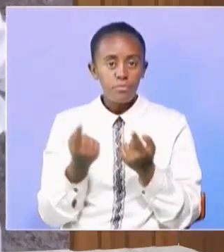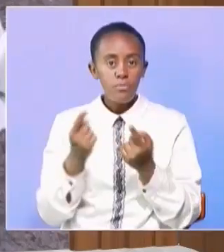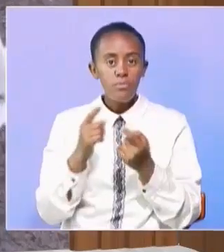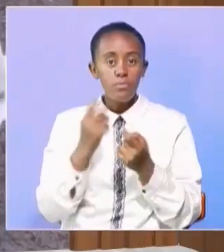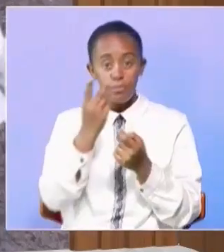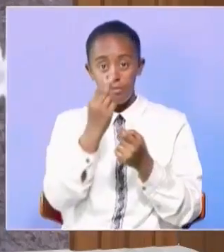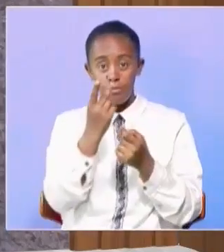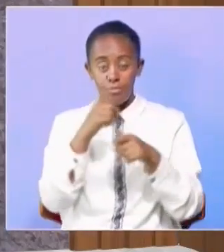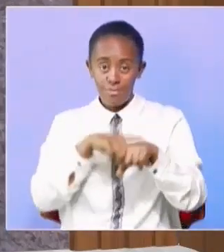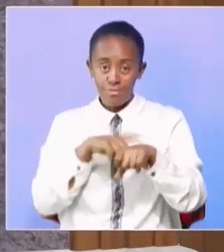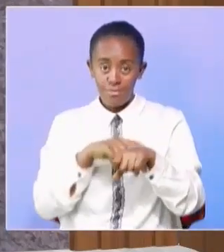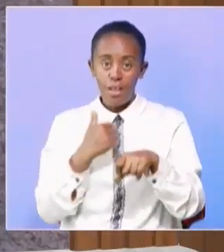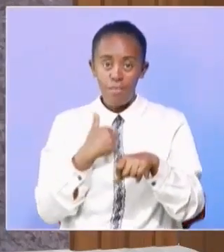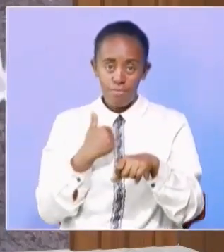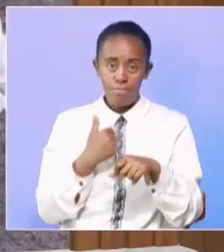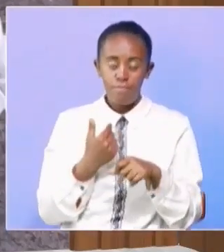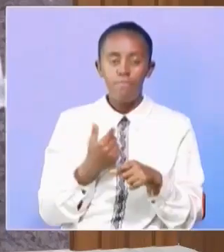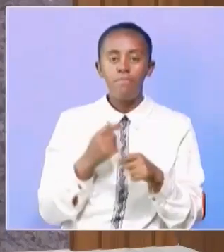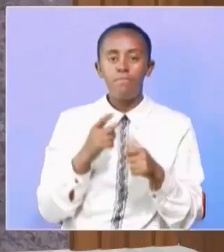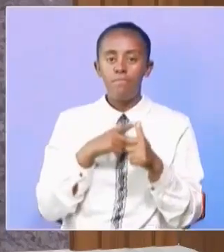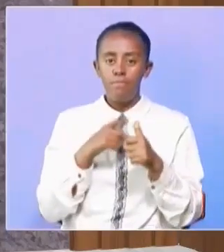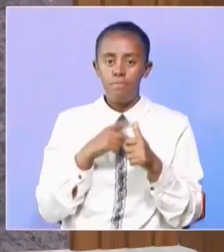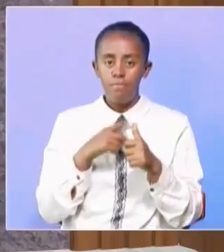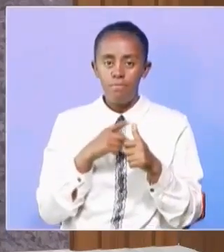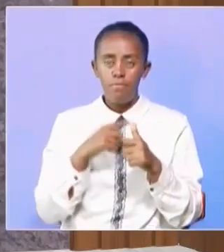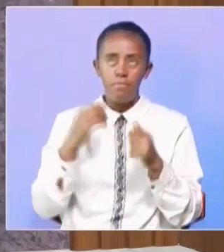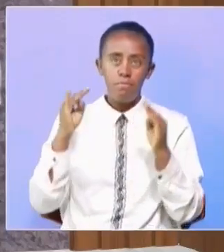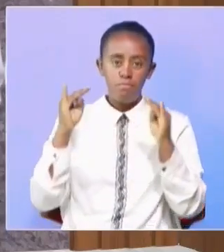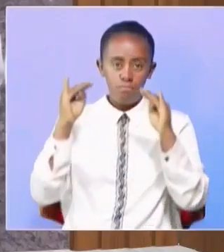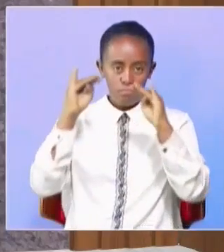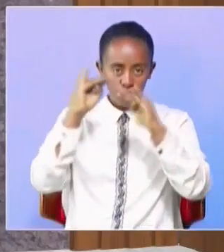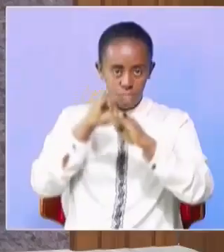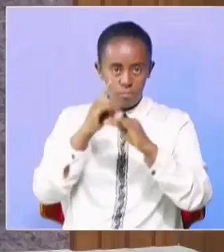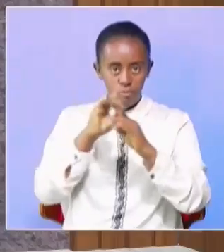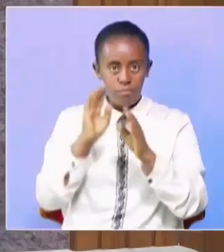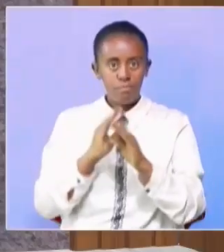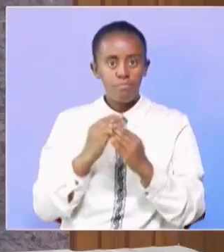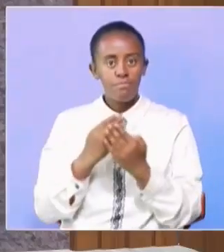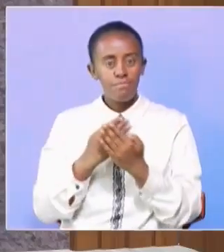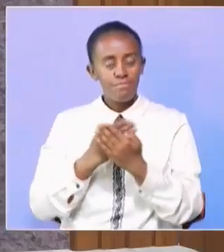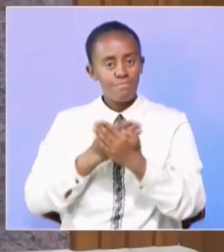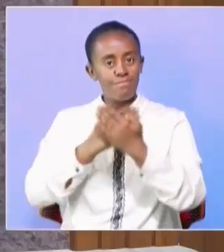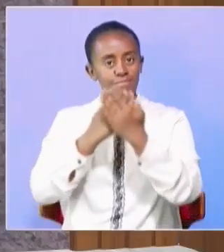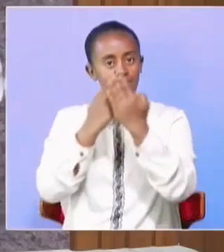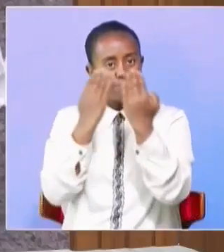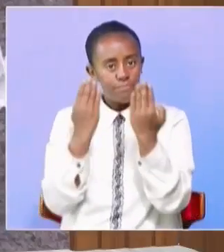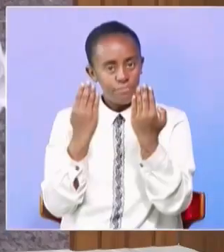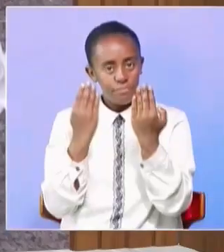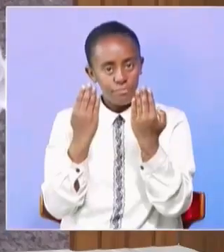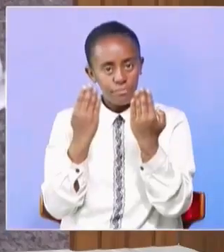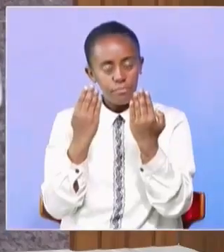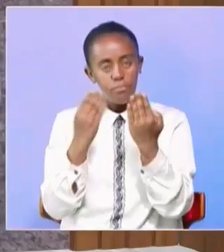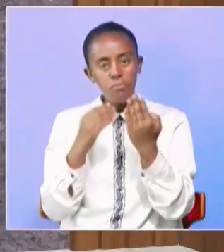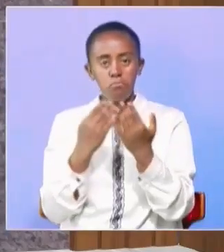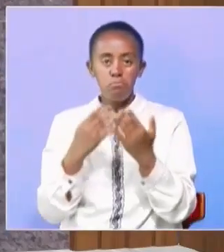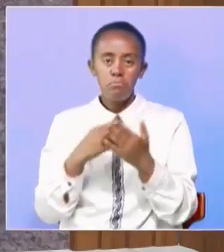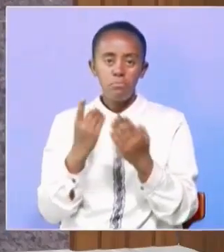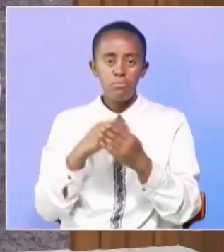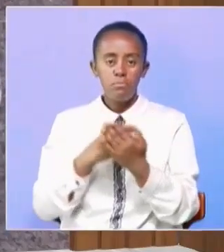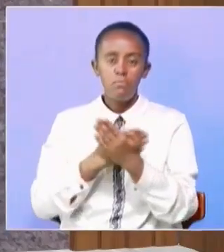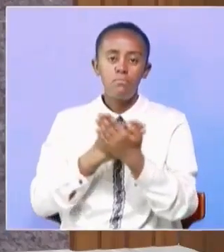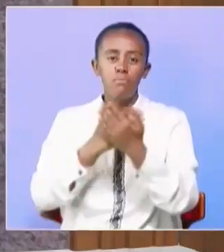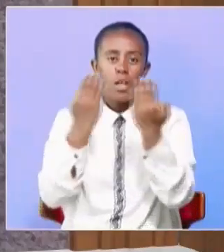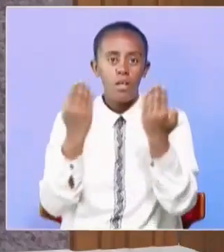of days. One of them is getting darker, while the other is getting, or the day is